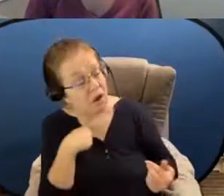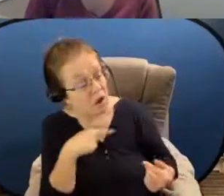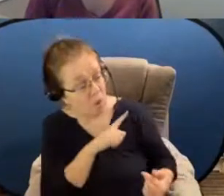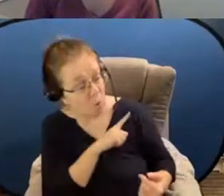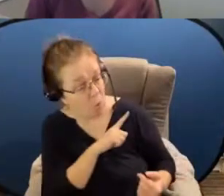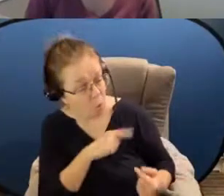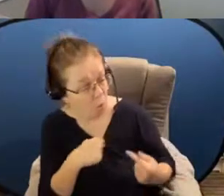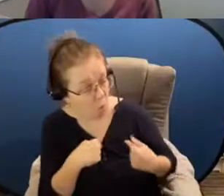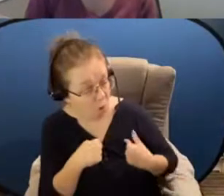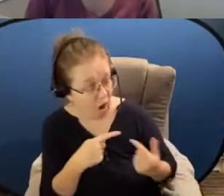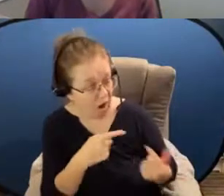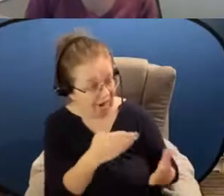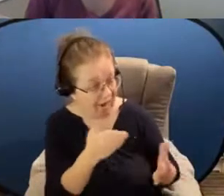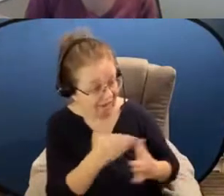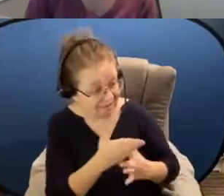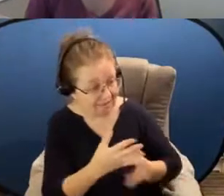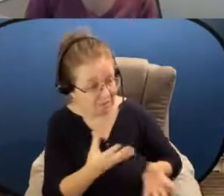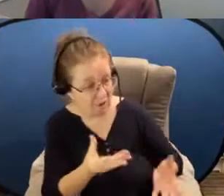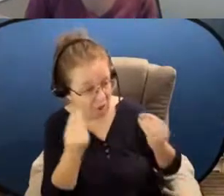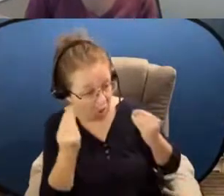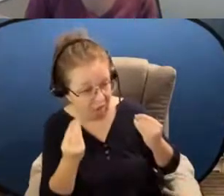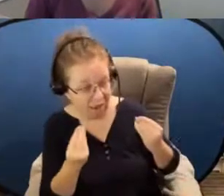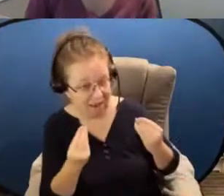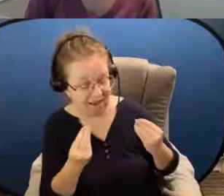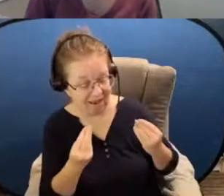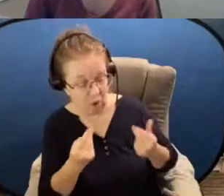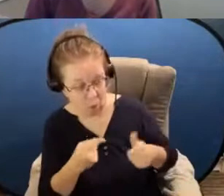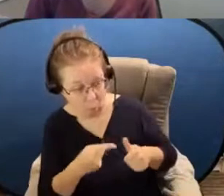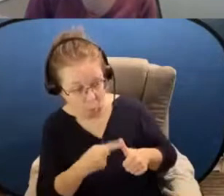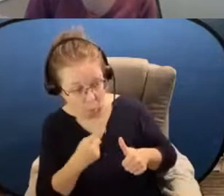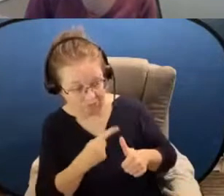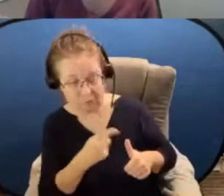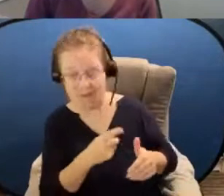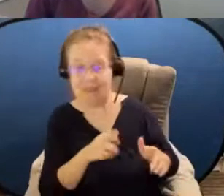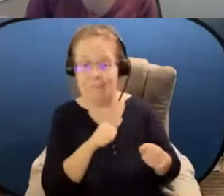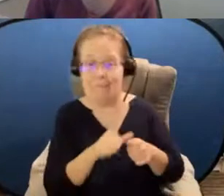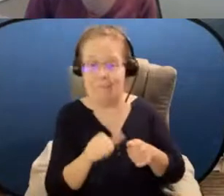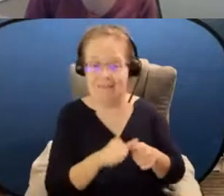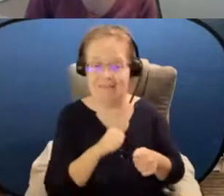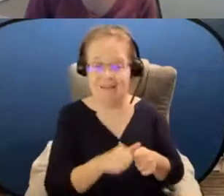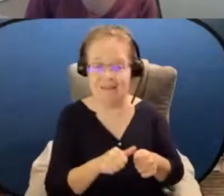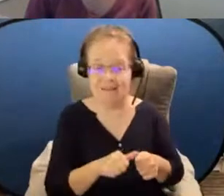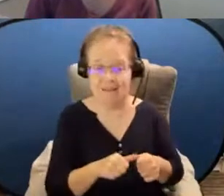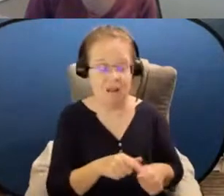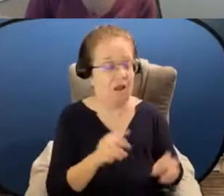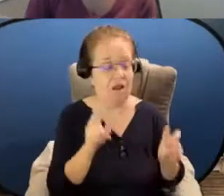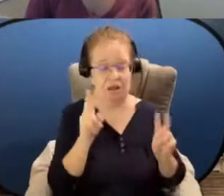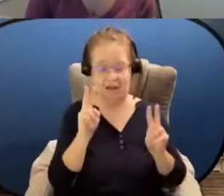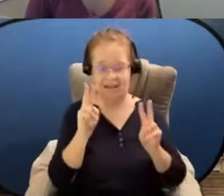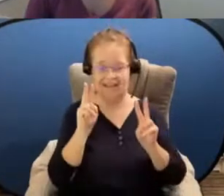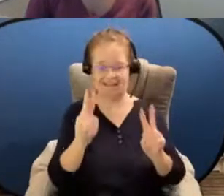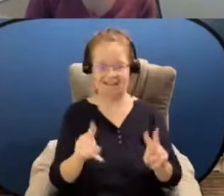why accessible learning is automatically better is because you can just see that there is